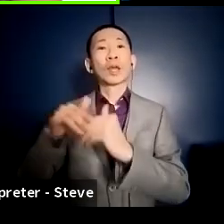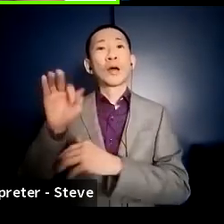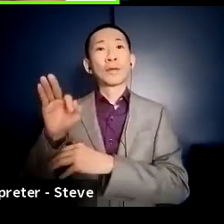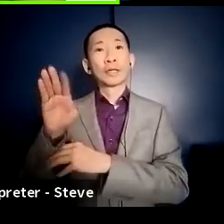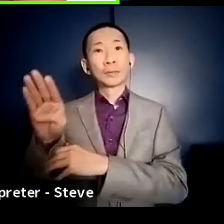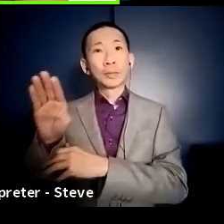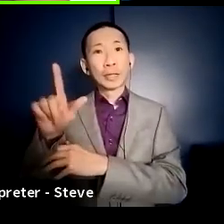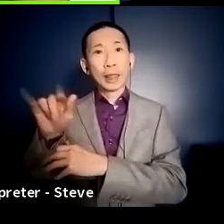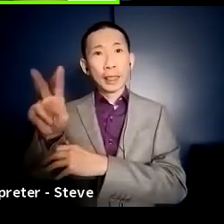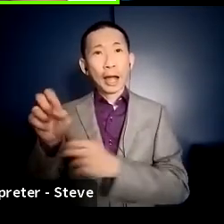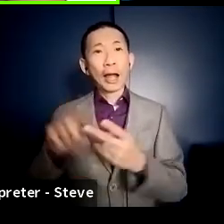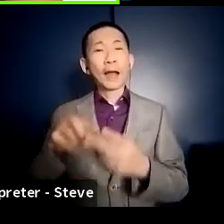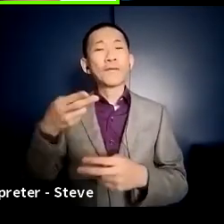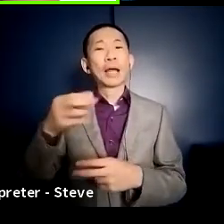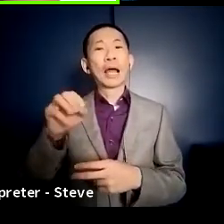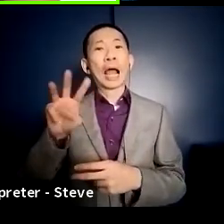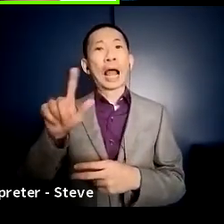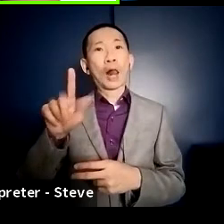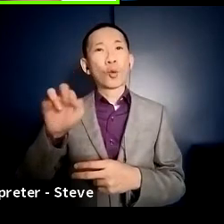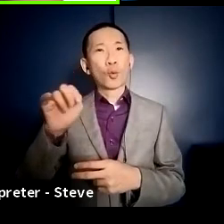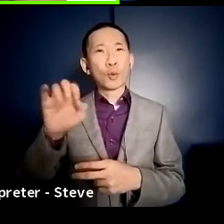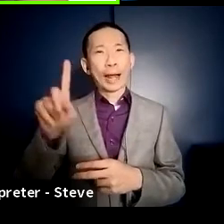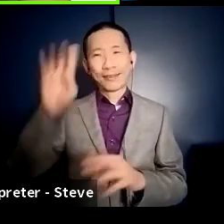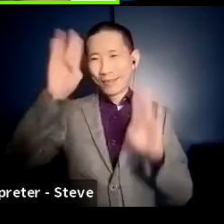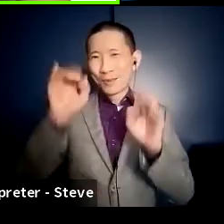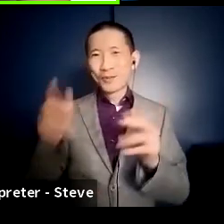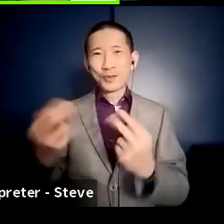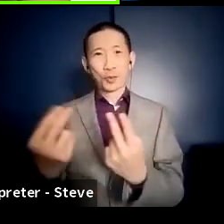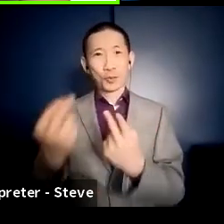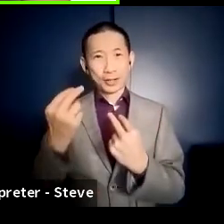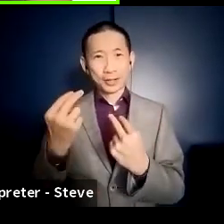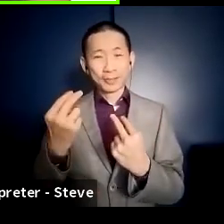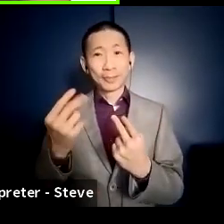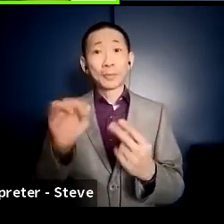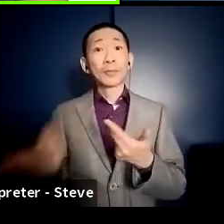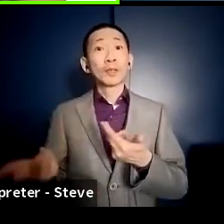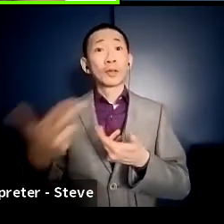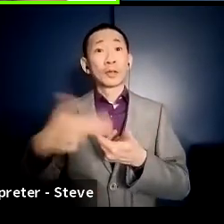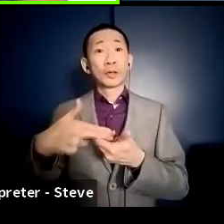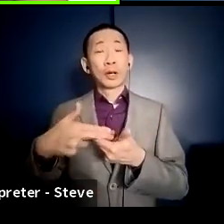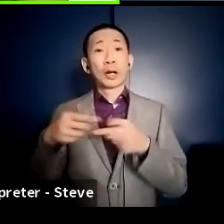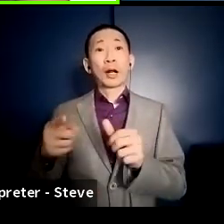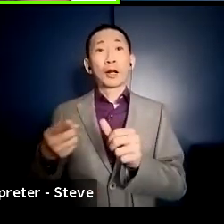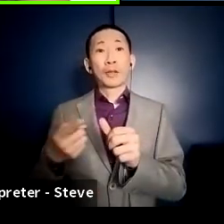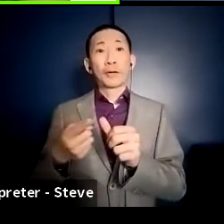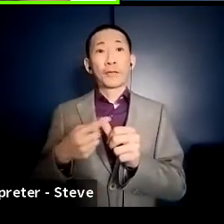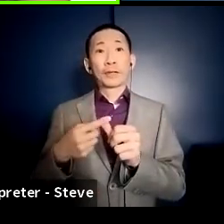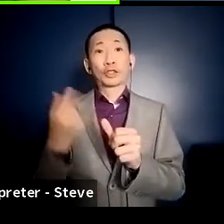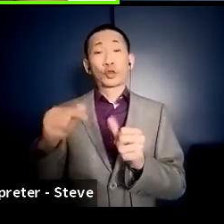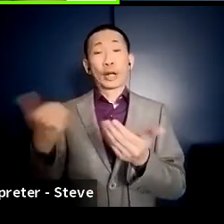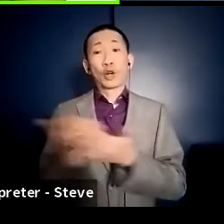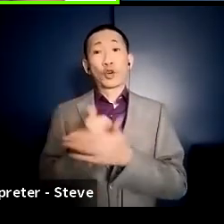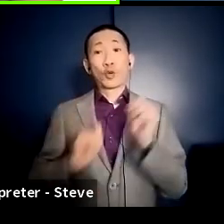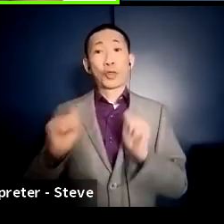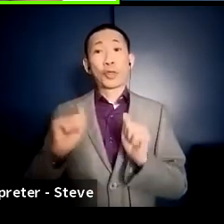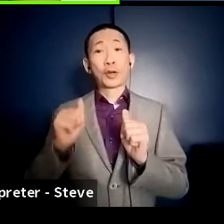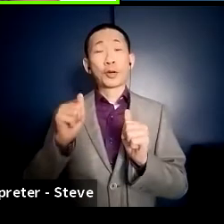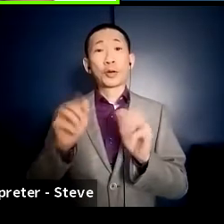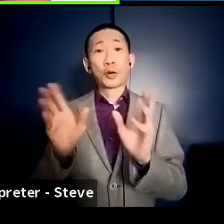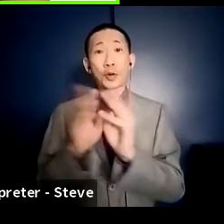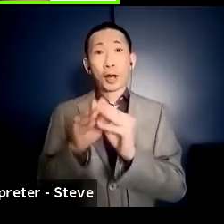So hello to all of you who are joining us. If you joined on the first Green New Theater calls throughout the summer and